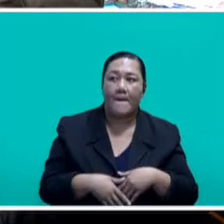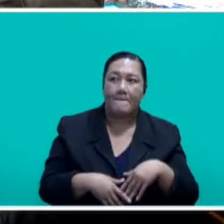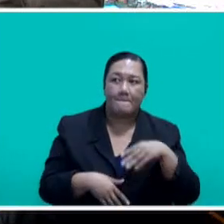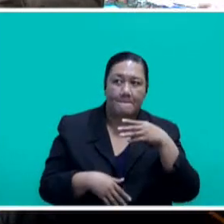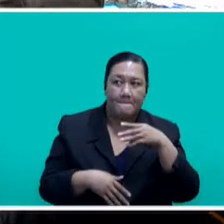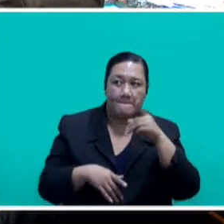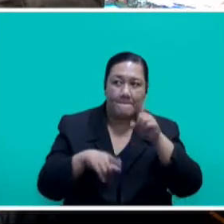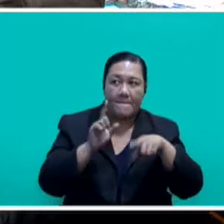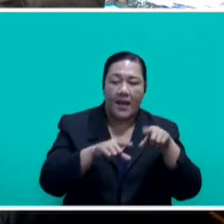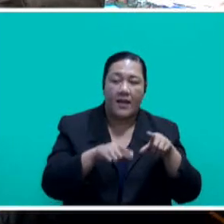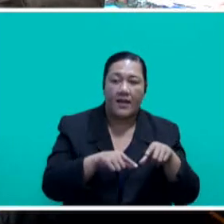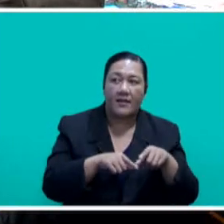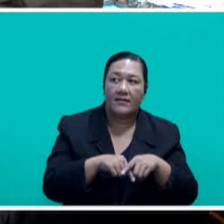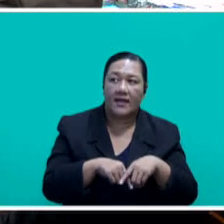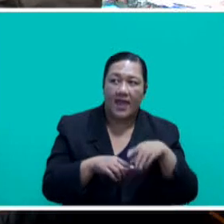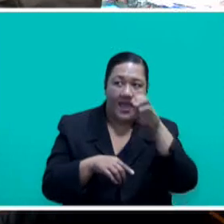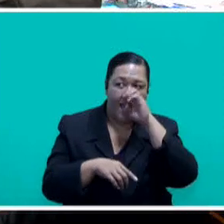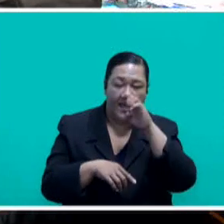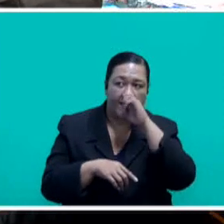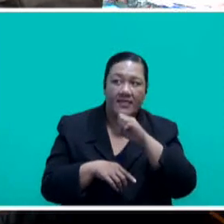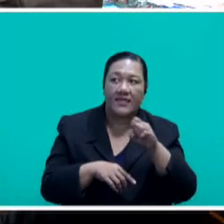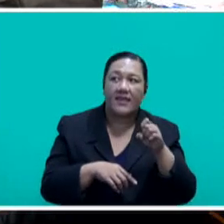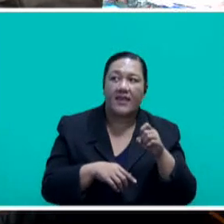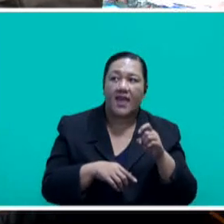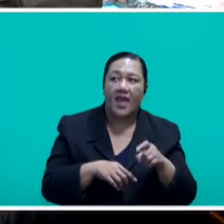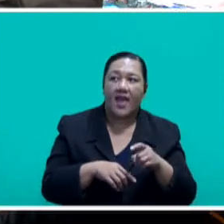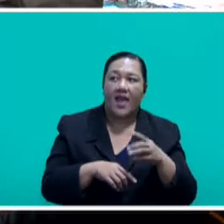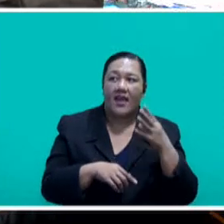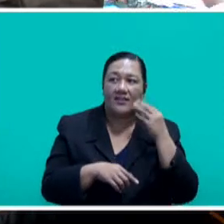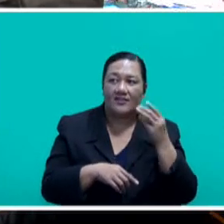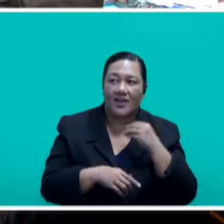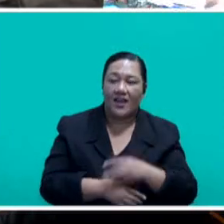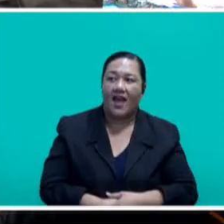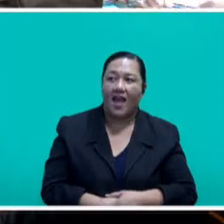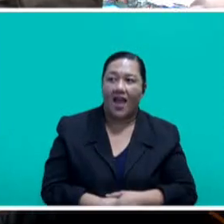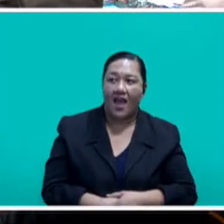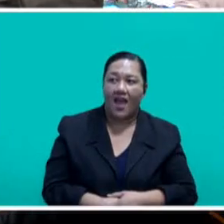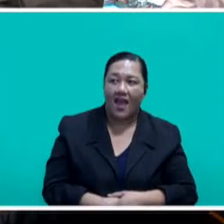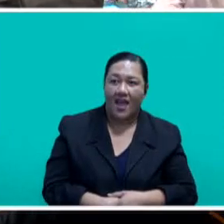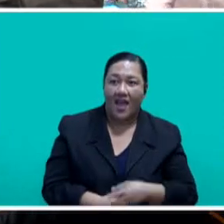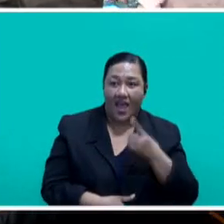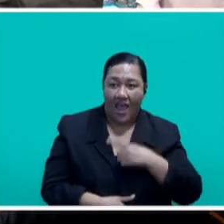the Honorable Charan Jeath Singh, to make his contribution.